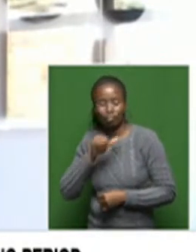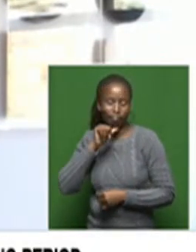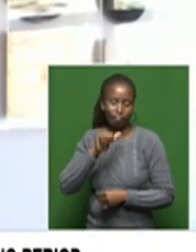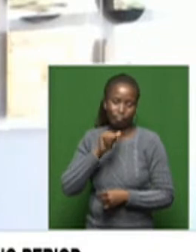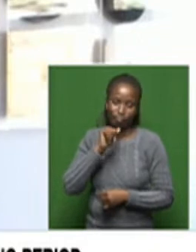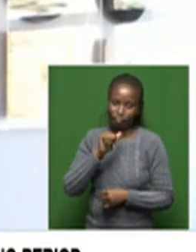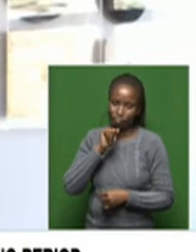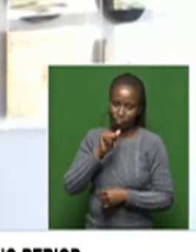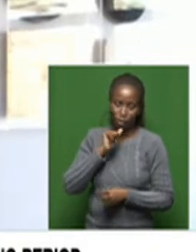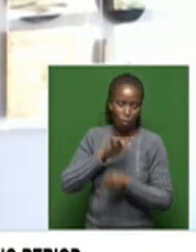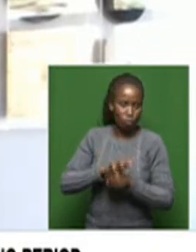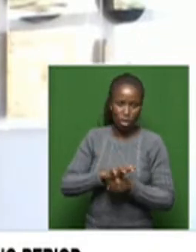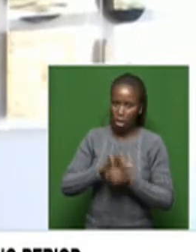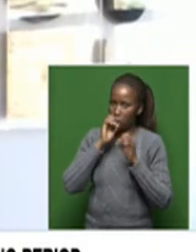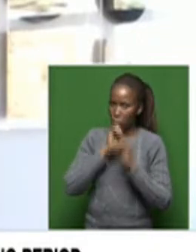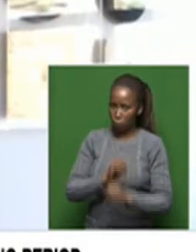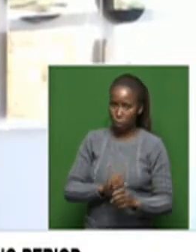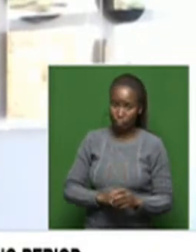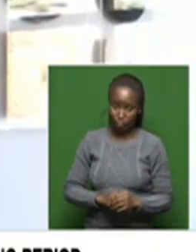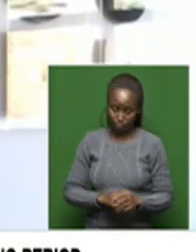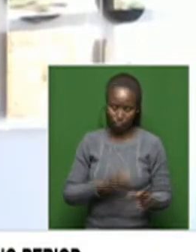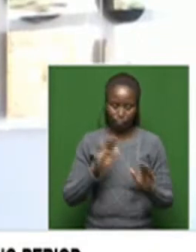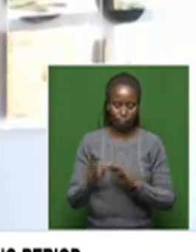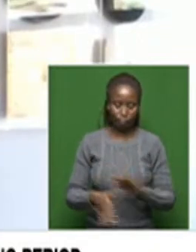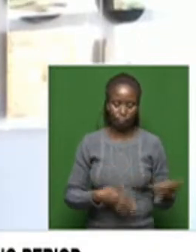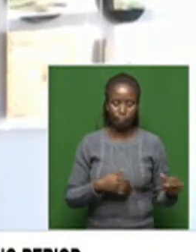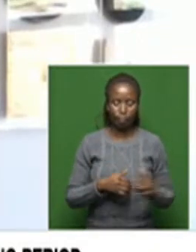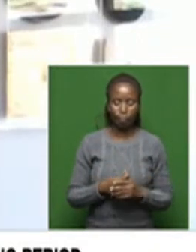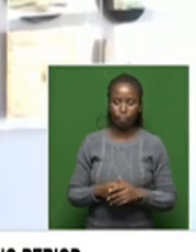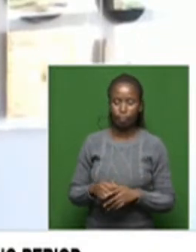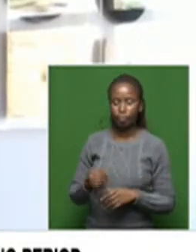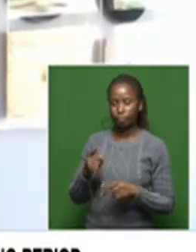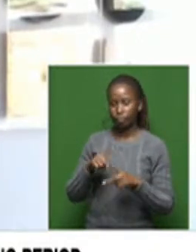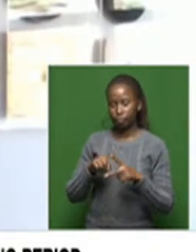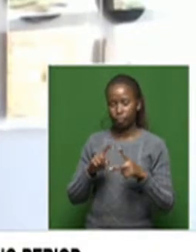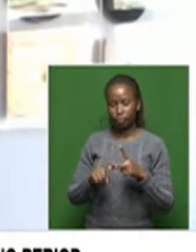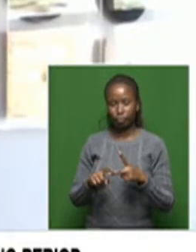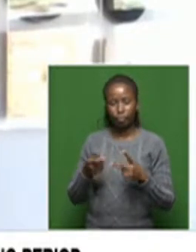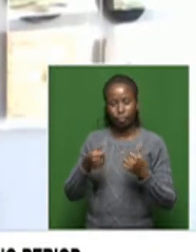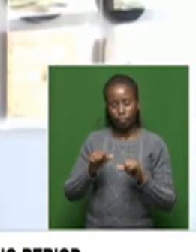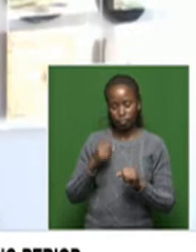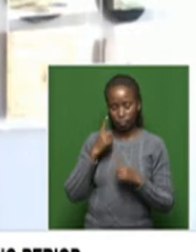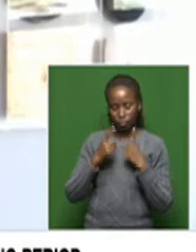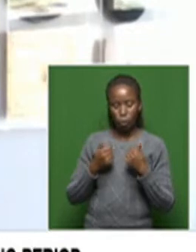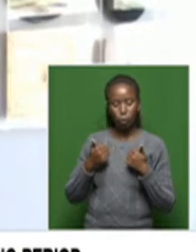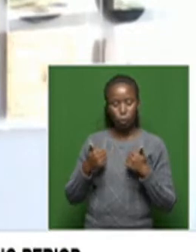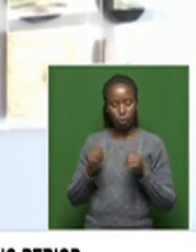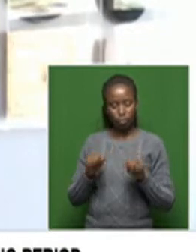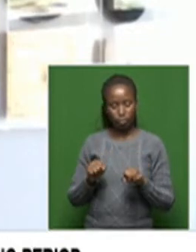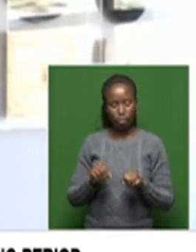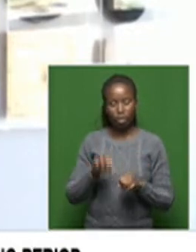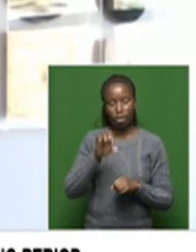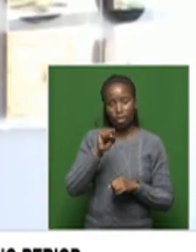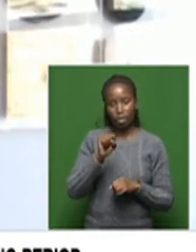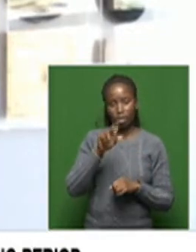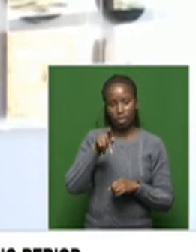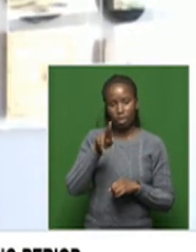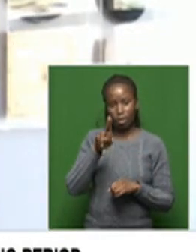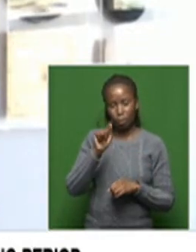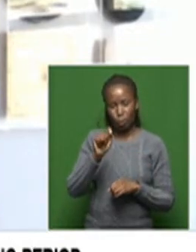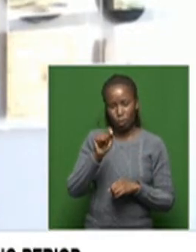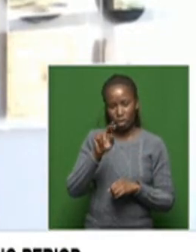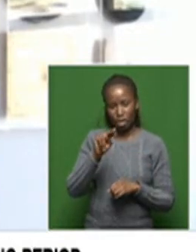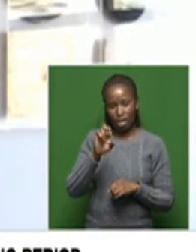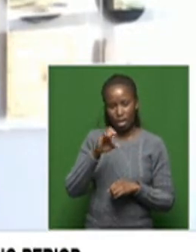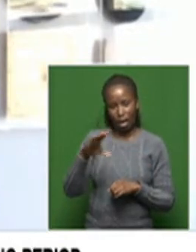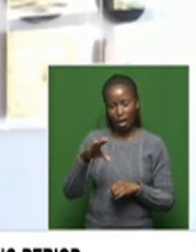certainty. In terms of your next question, it's a very good and a somewhat technical question. So the Sputnik vaccine is what we